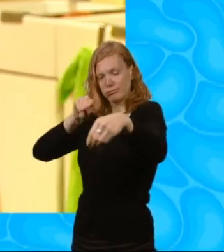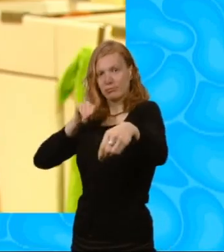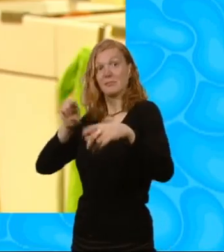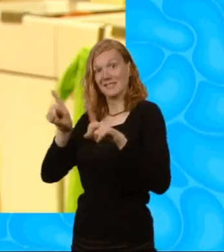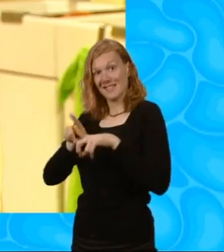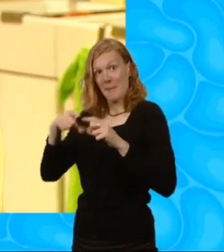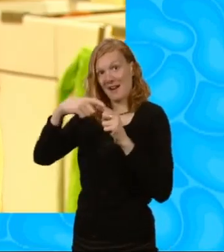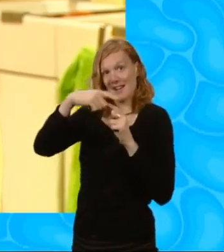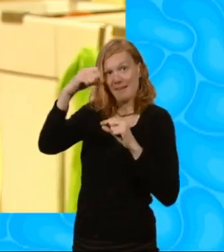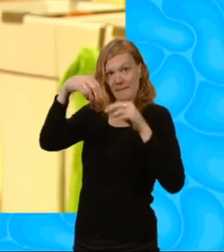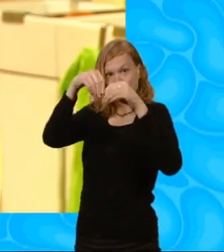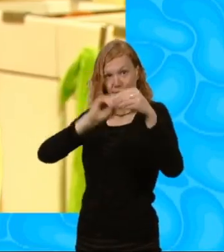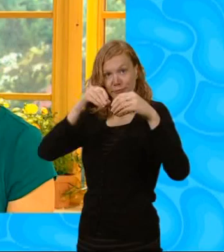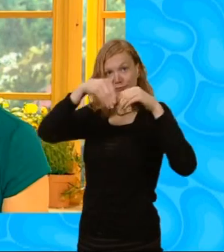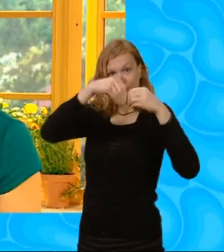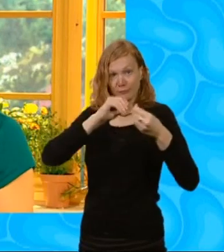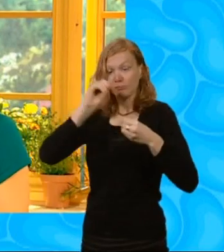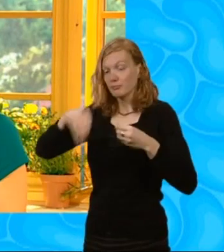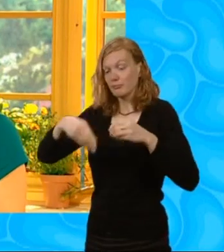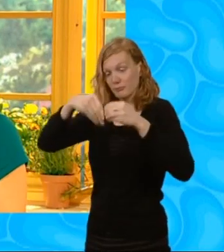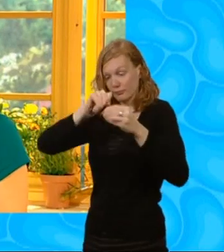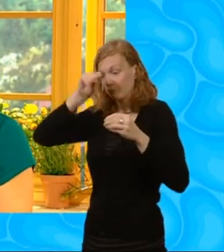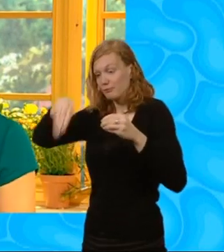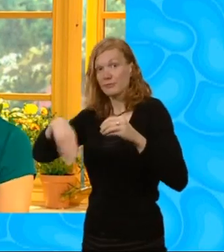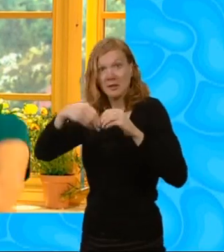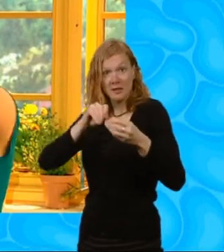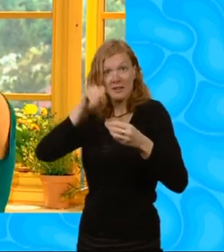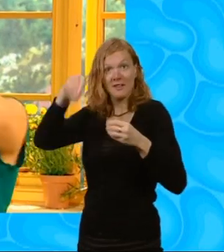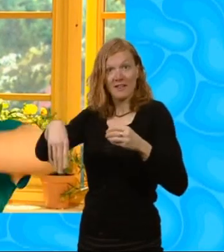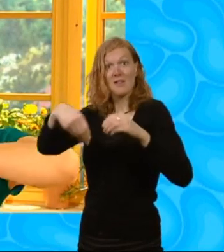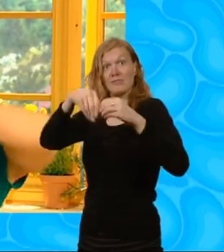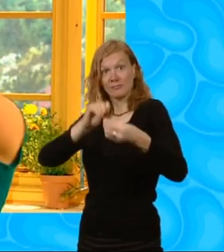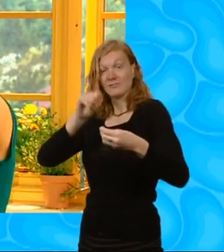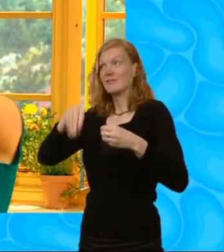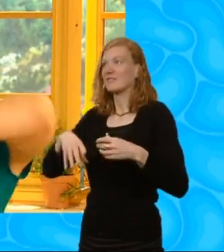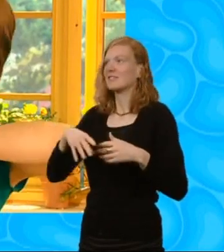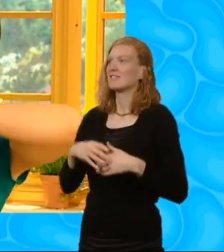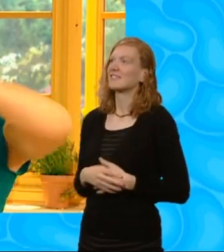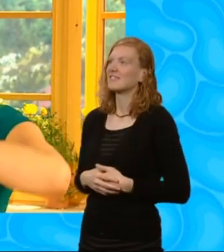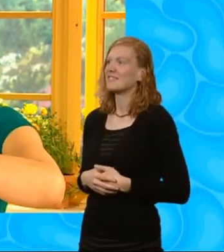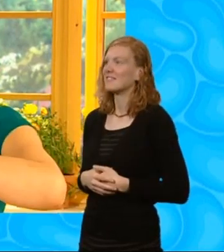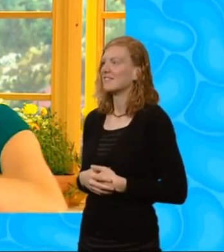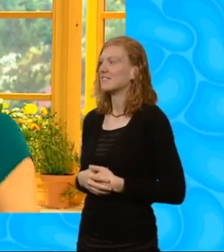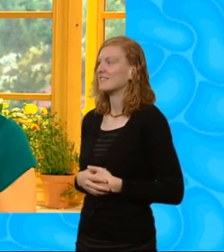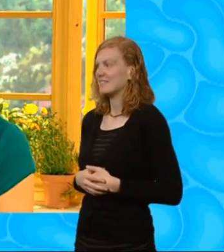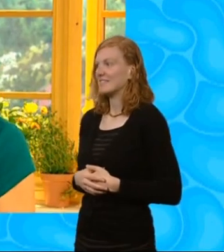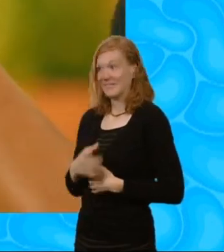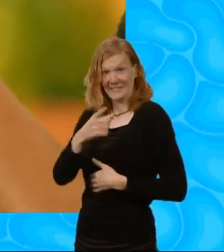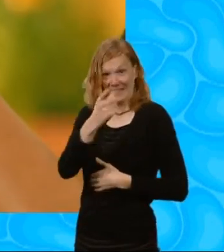well. Can you pretend to tear at home as well, like this? Tear, tear, tear. Can you do that?